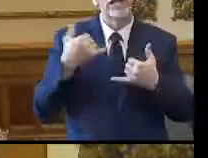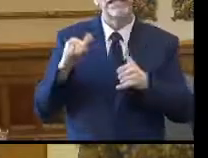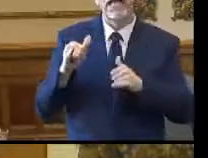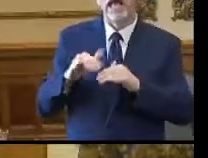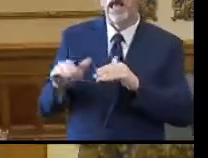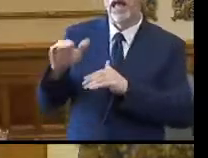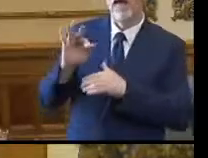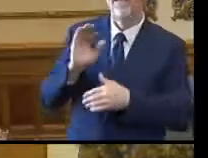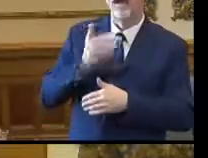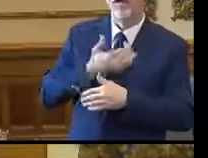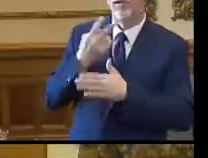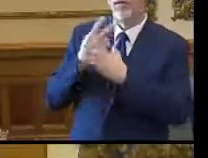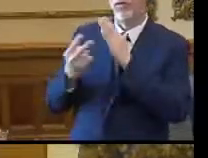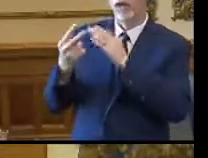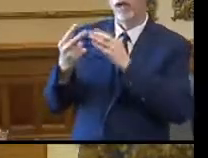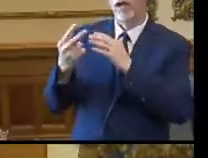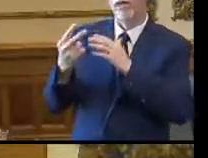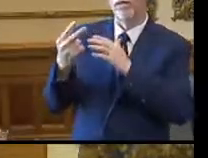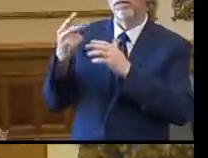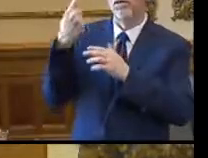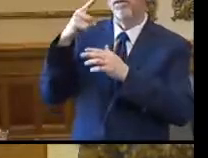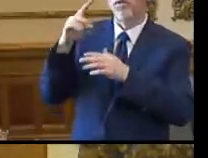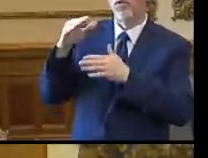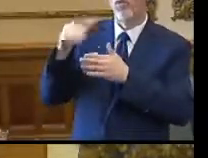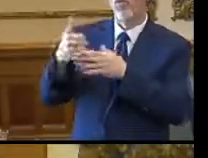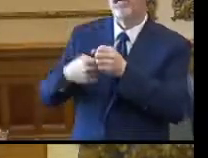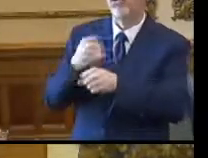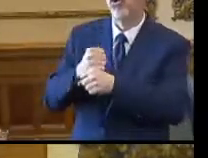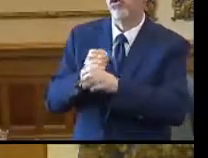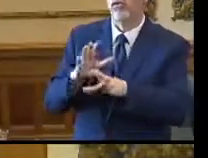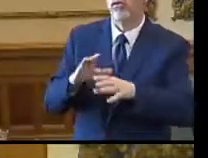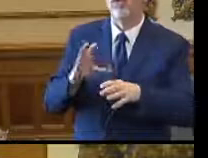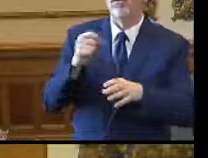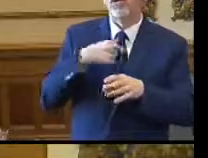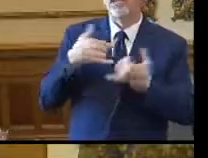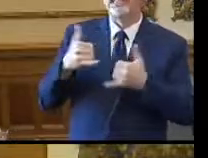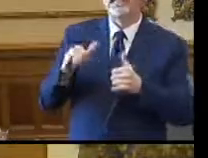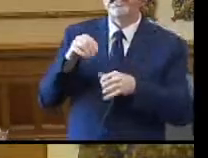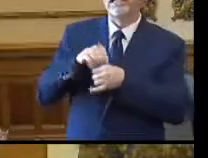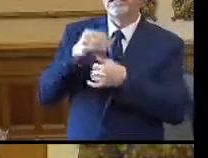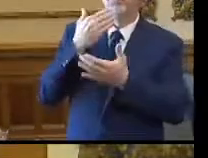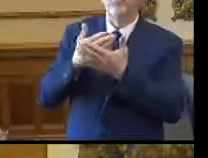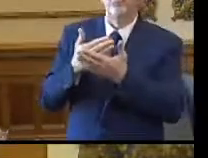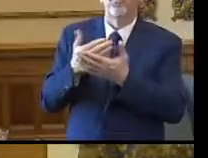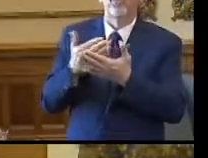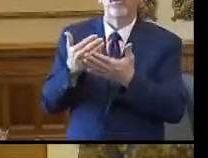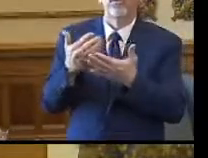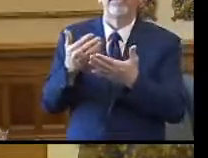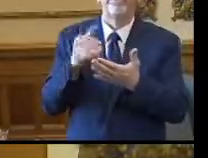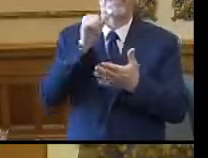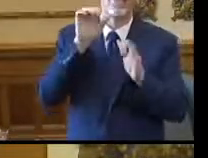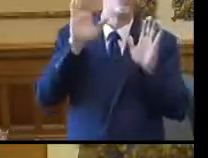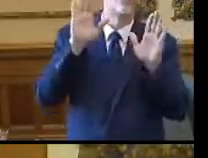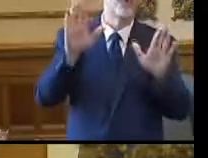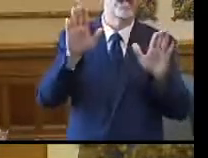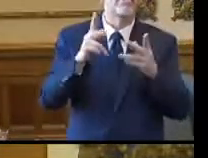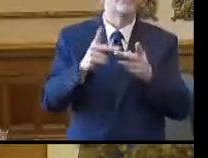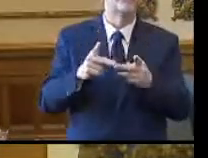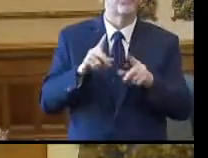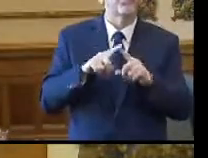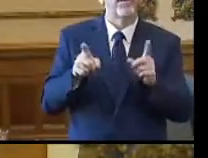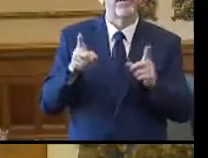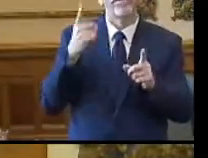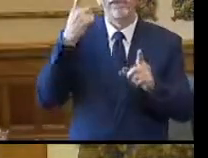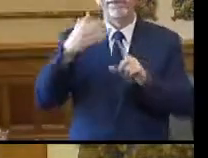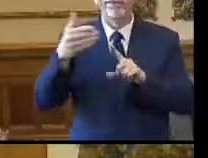our forecast year to date. So still in a great, not a great position, obviously, with what's